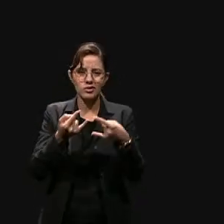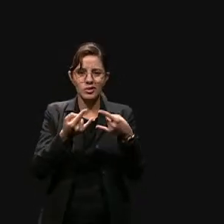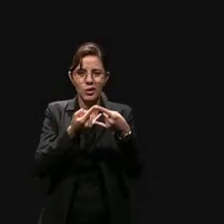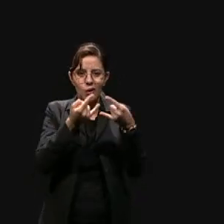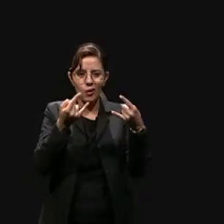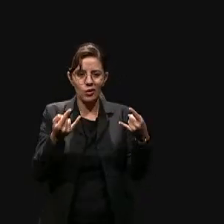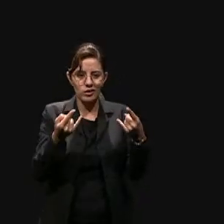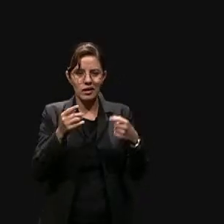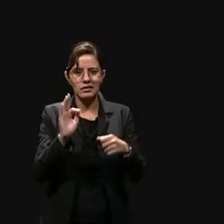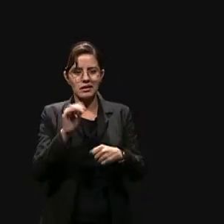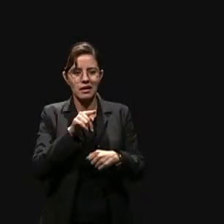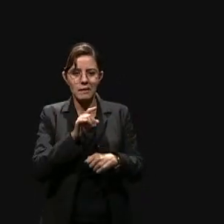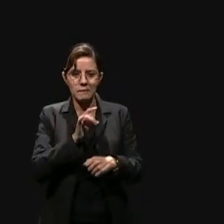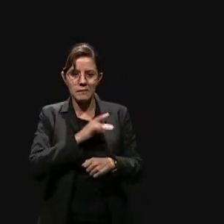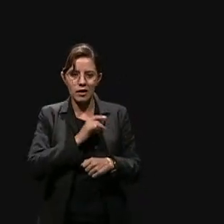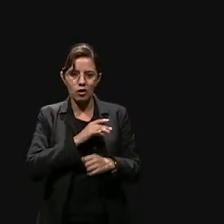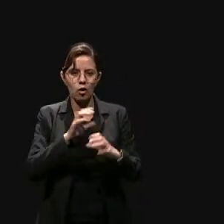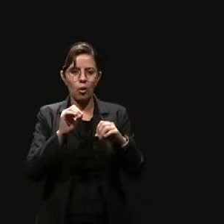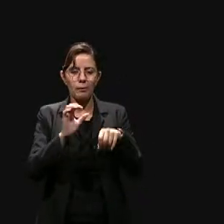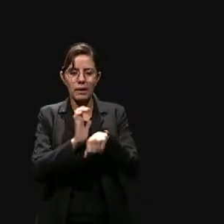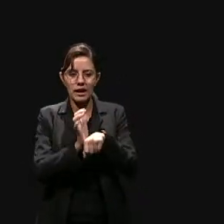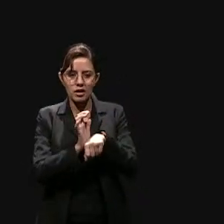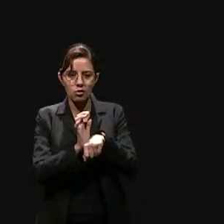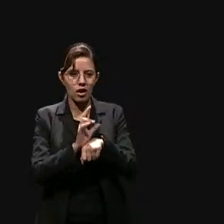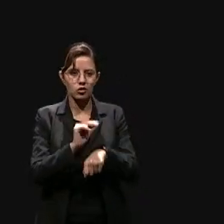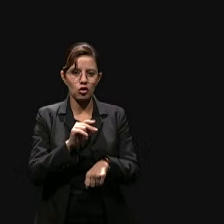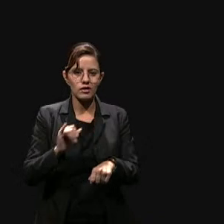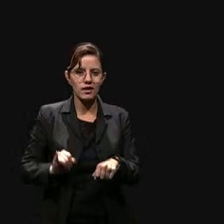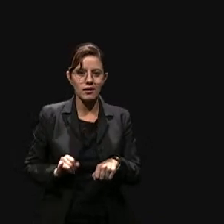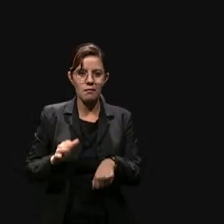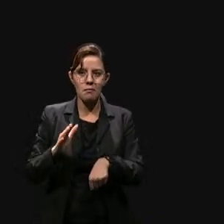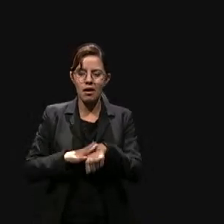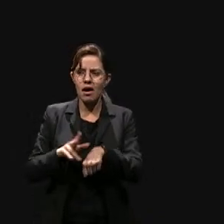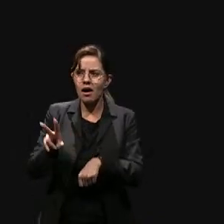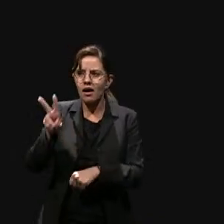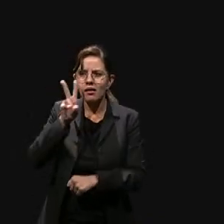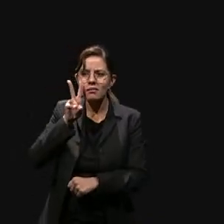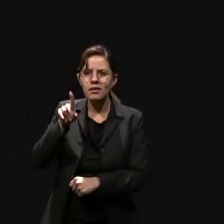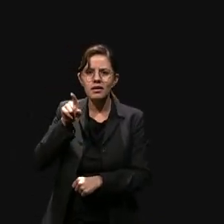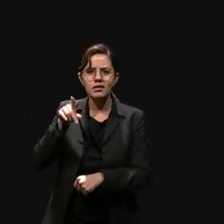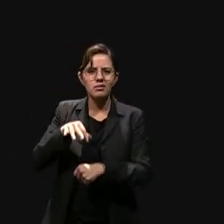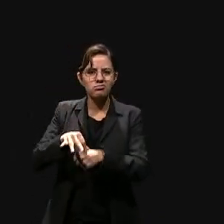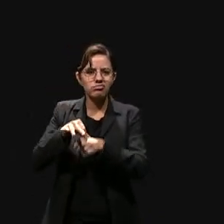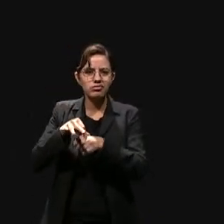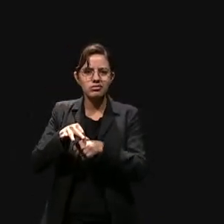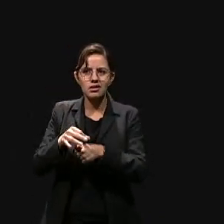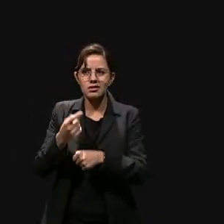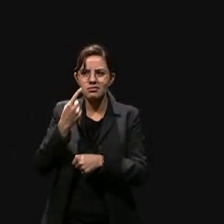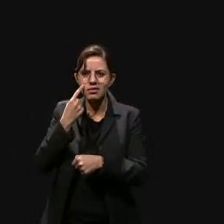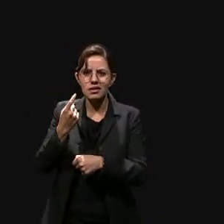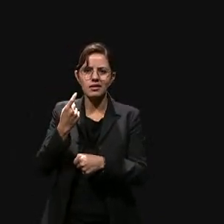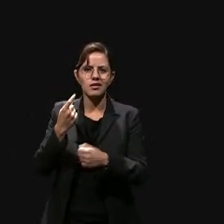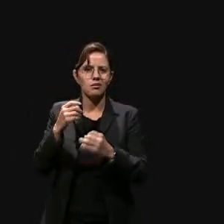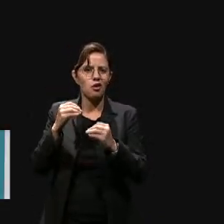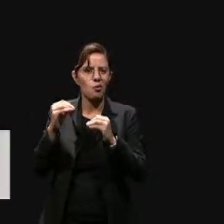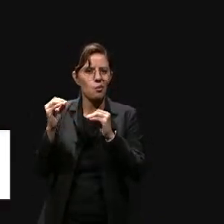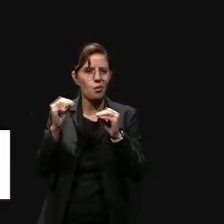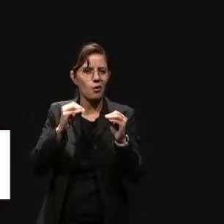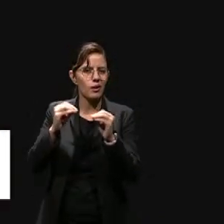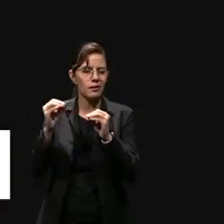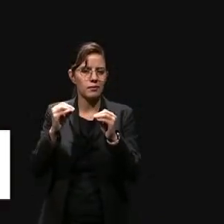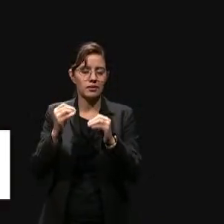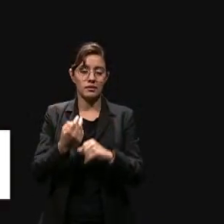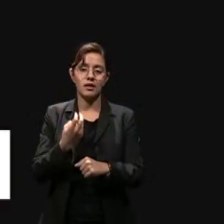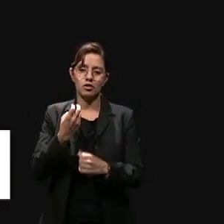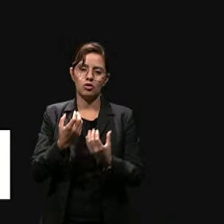being uncovered are truly beyond the grasp of what we thought could ever happen in this country. So what we need in this